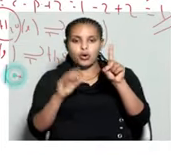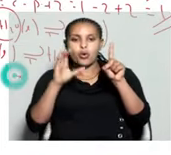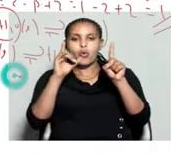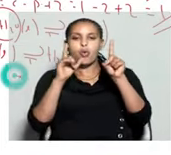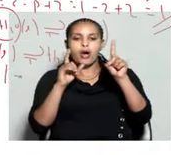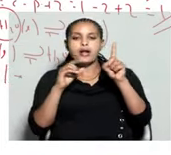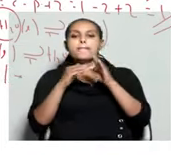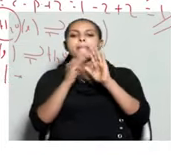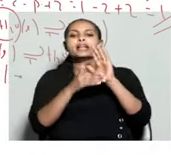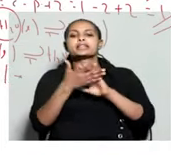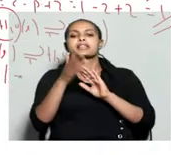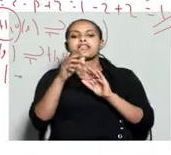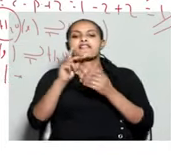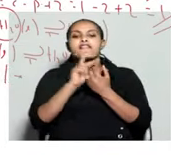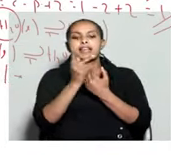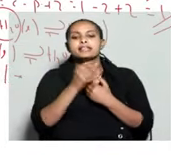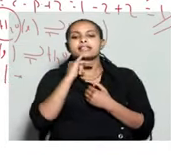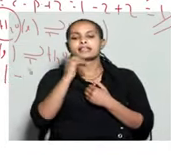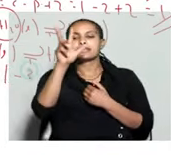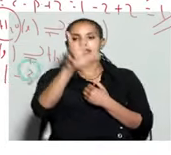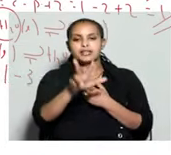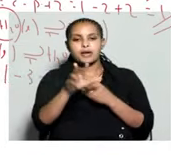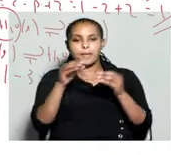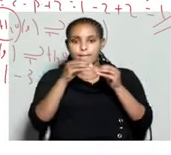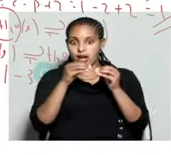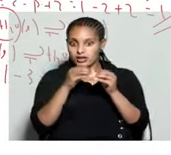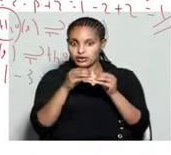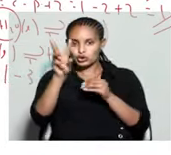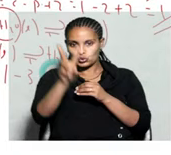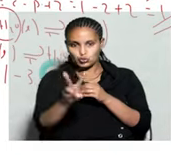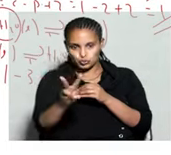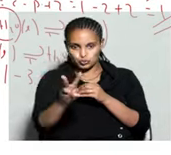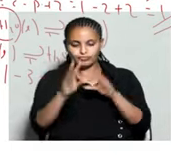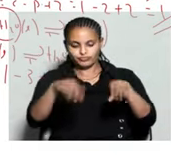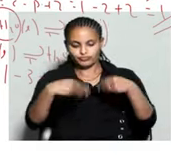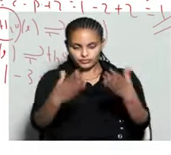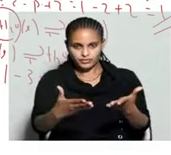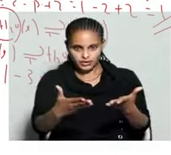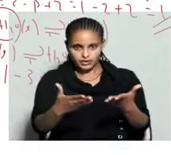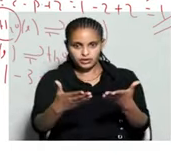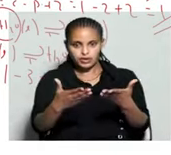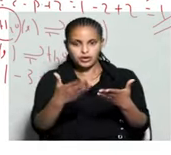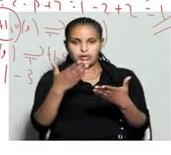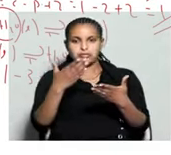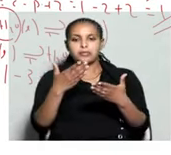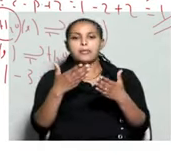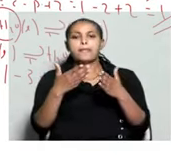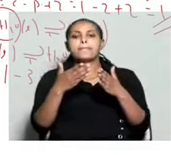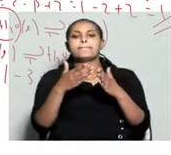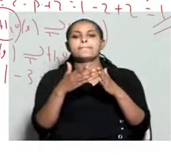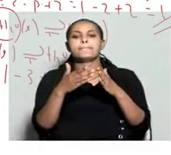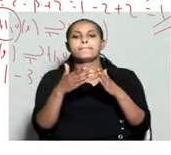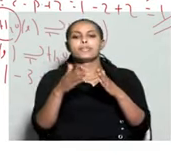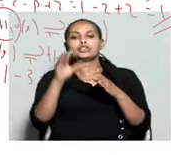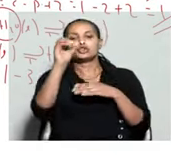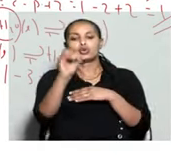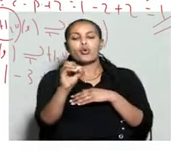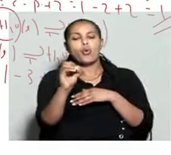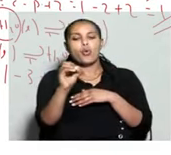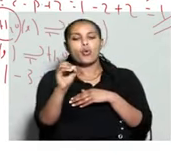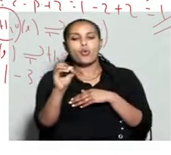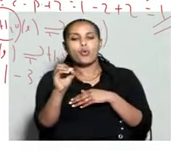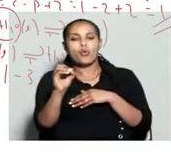1 minus phase 3 plus 2. See? 1 minus 3 is minus 2 plus 2 is